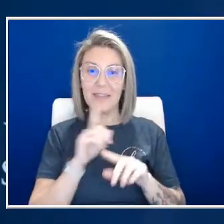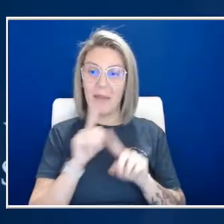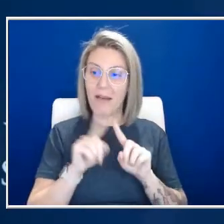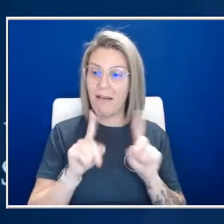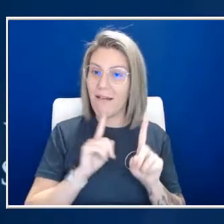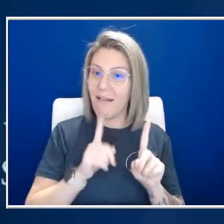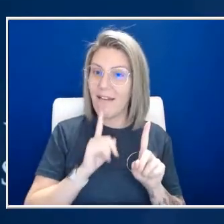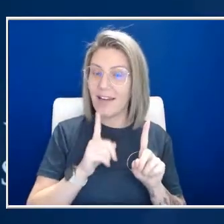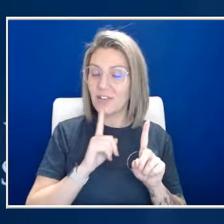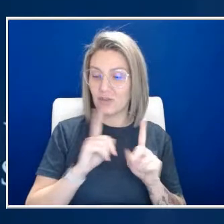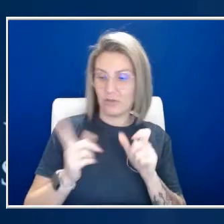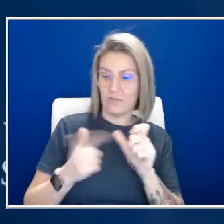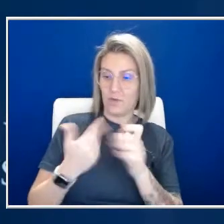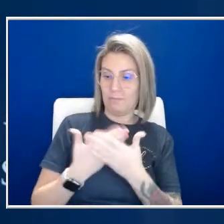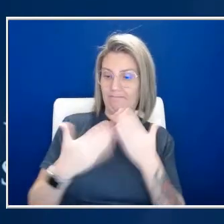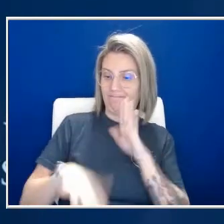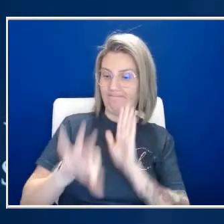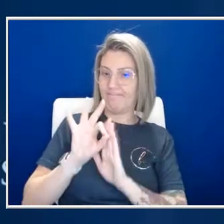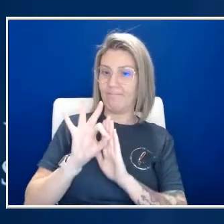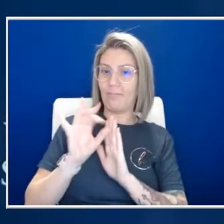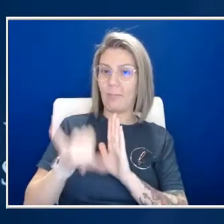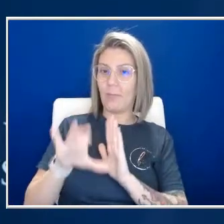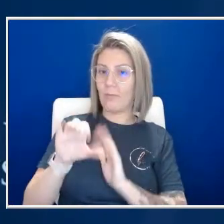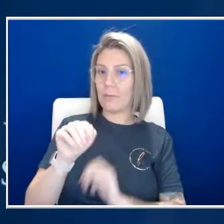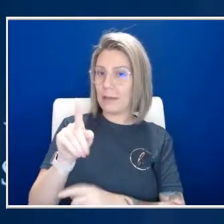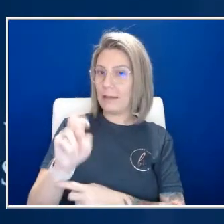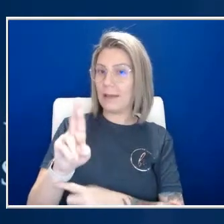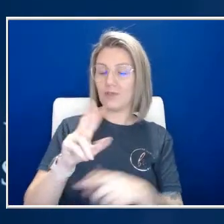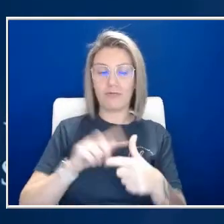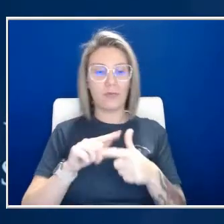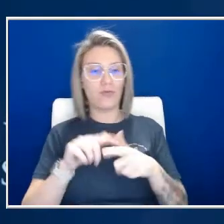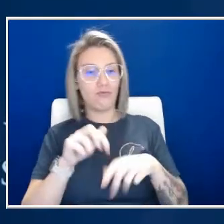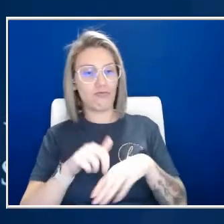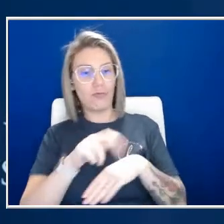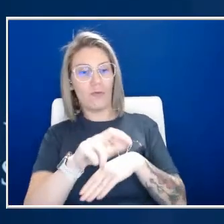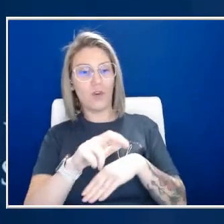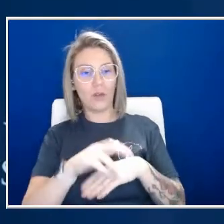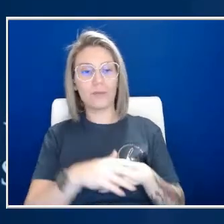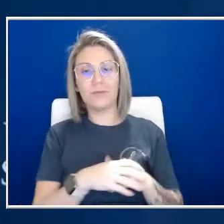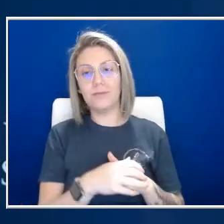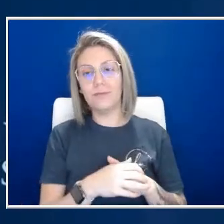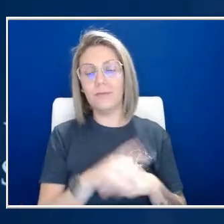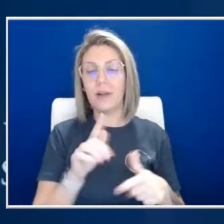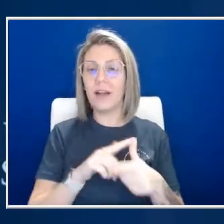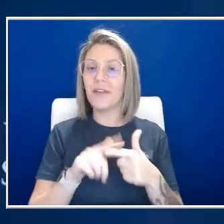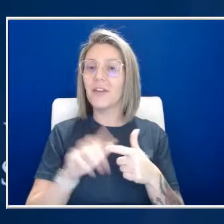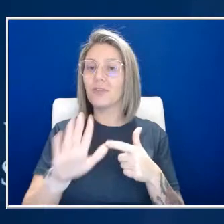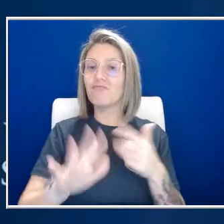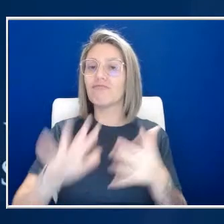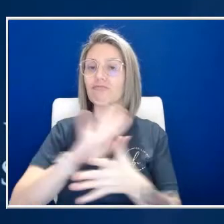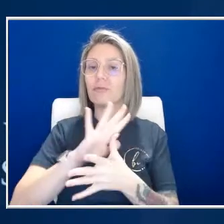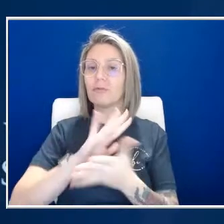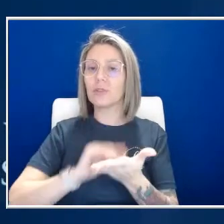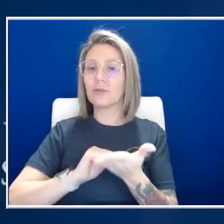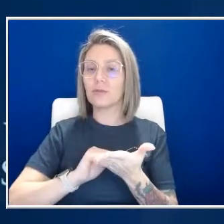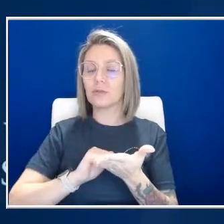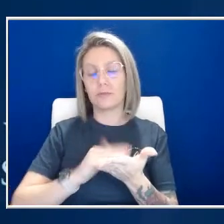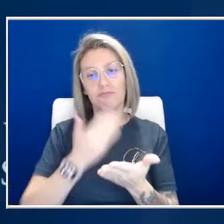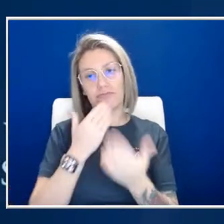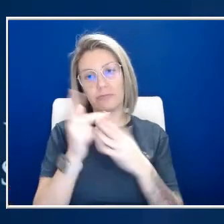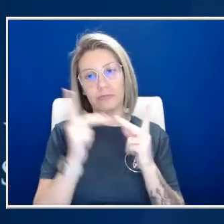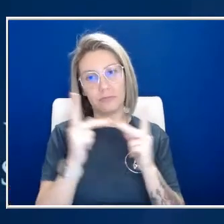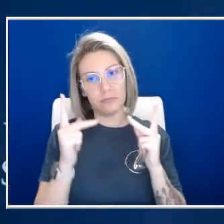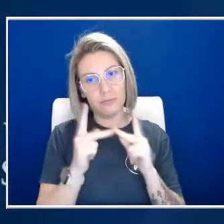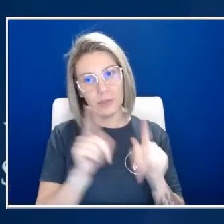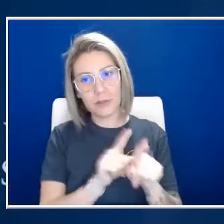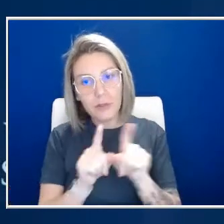defense and often find these cancers and refer them to us. And then your primary care doctor is also a really good place to